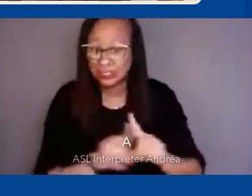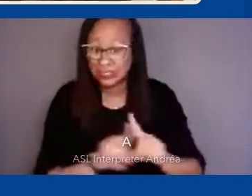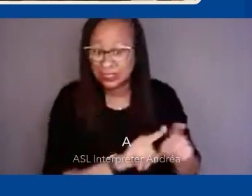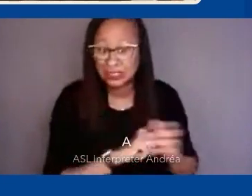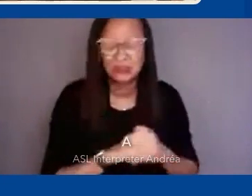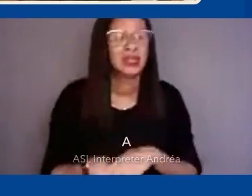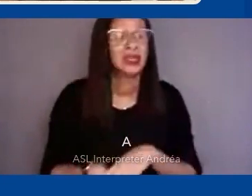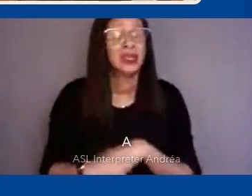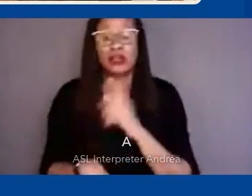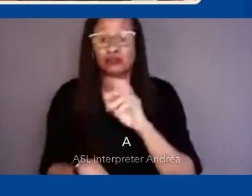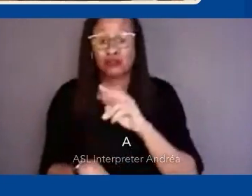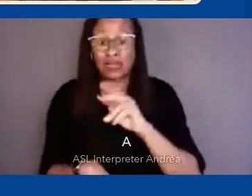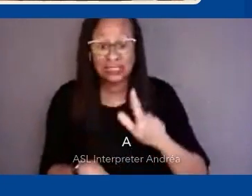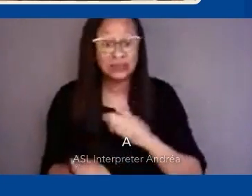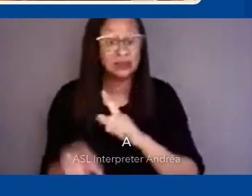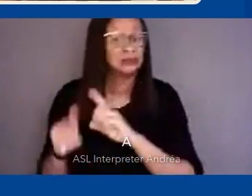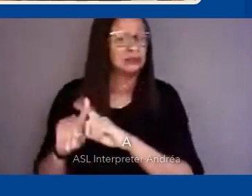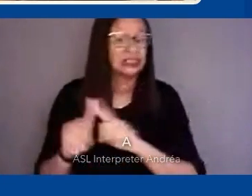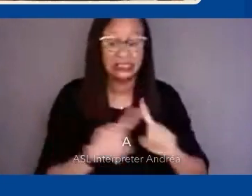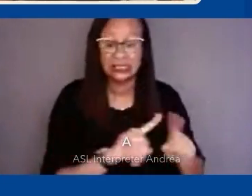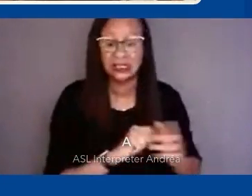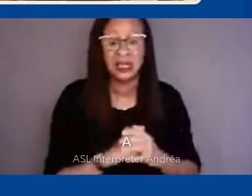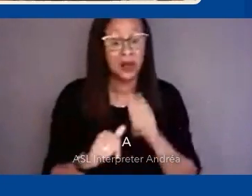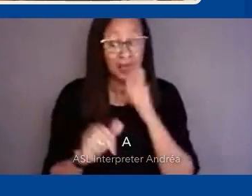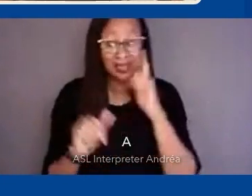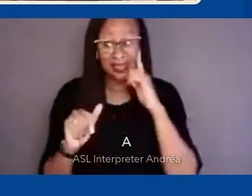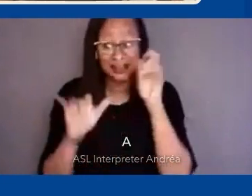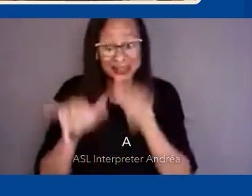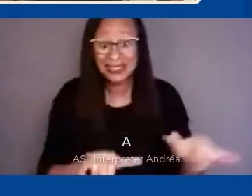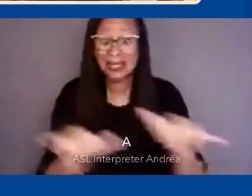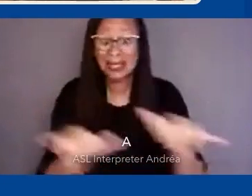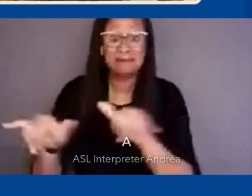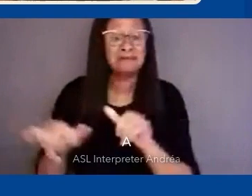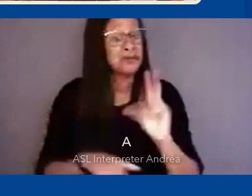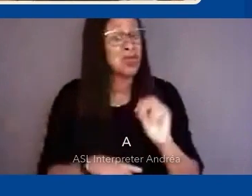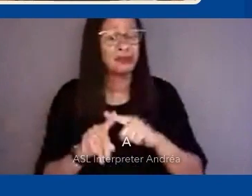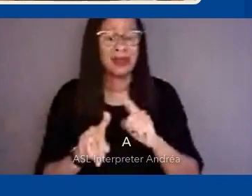same way, but it's really beautiful.